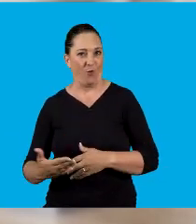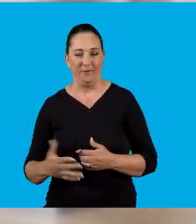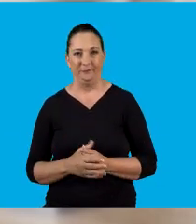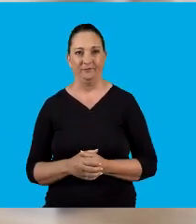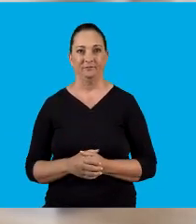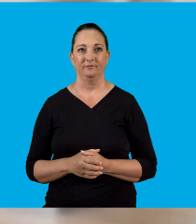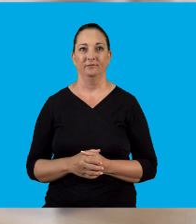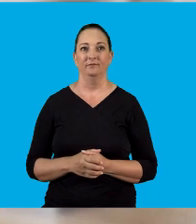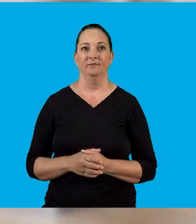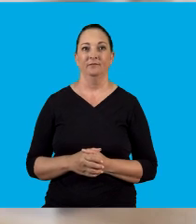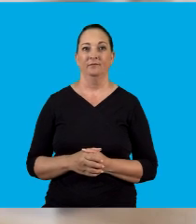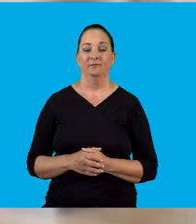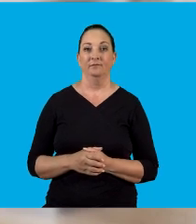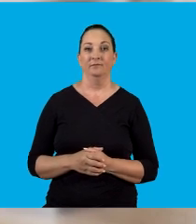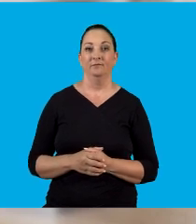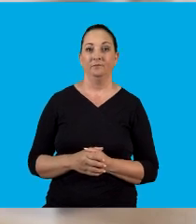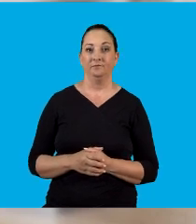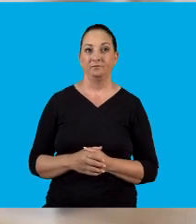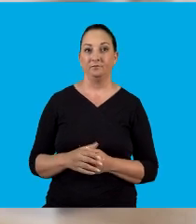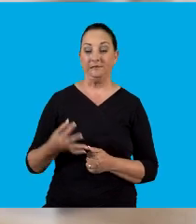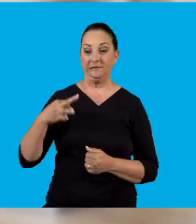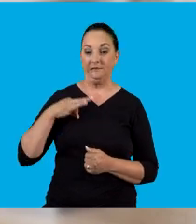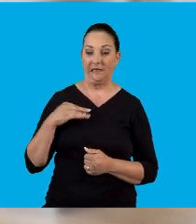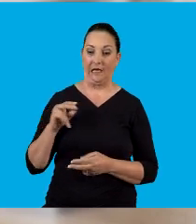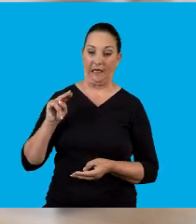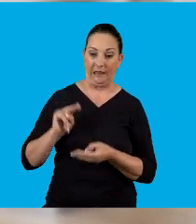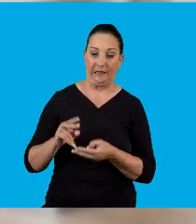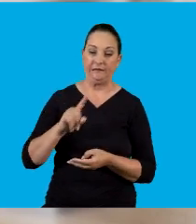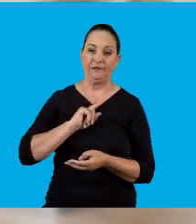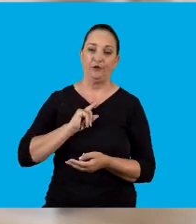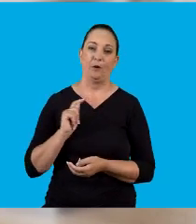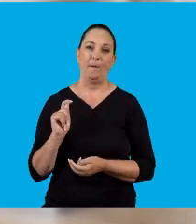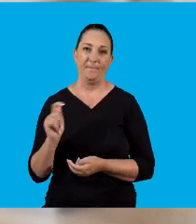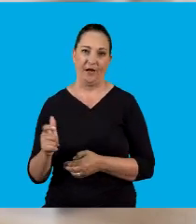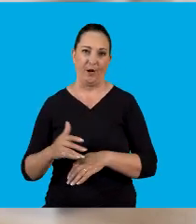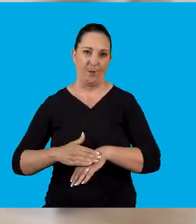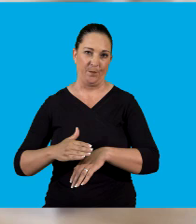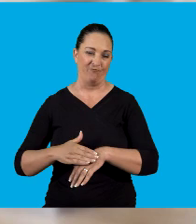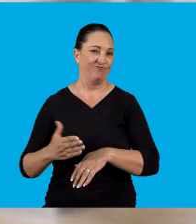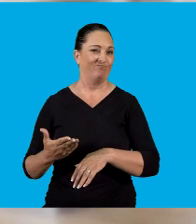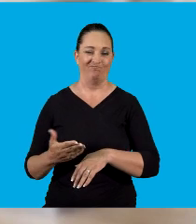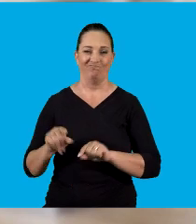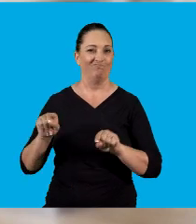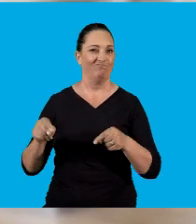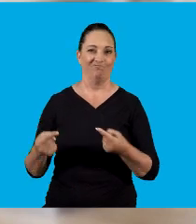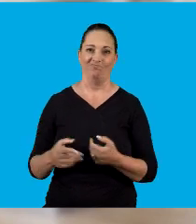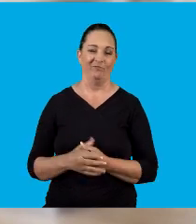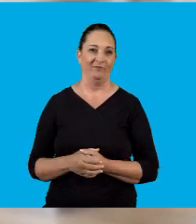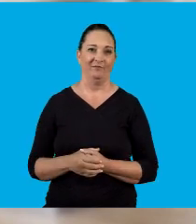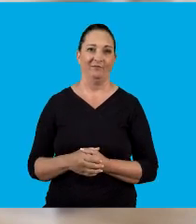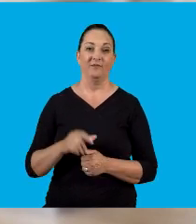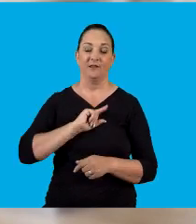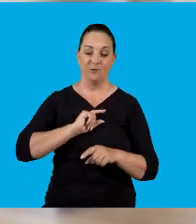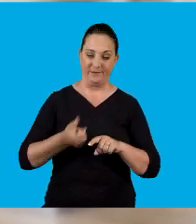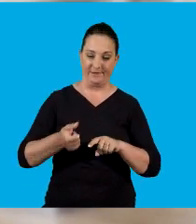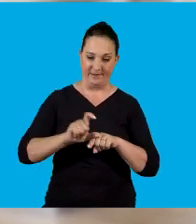as we used to buy before. So we'll have less input, but expecting a large output. So